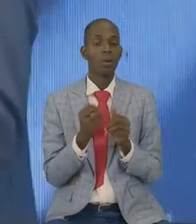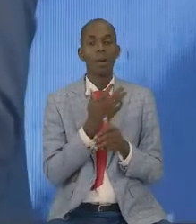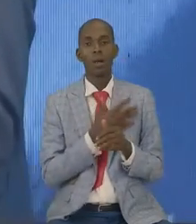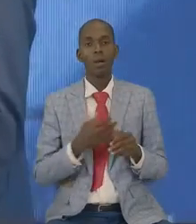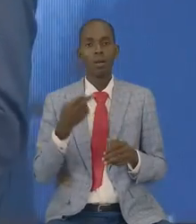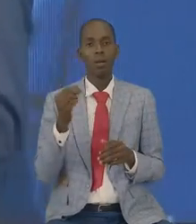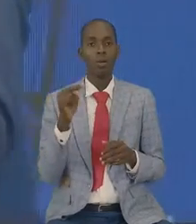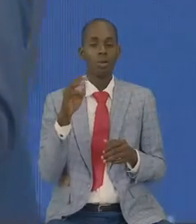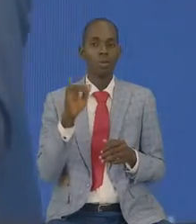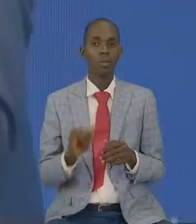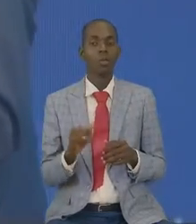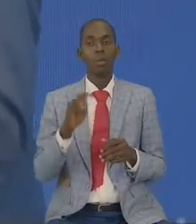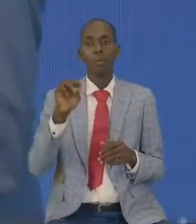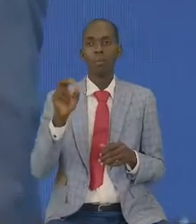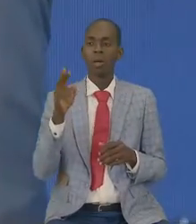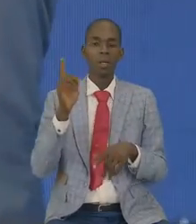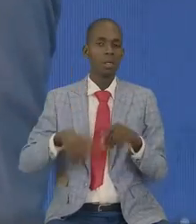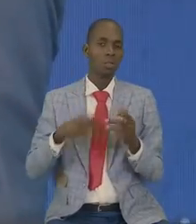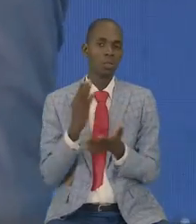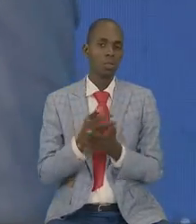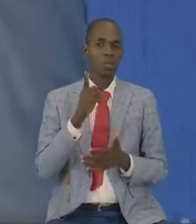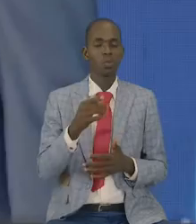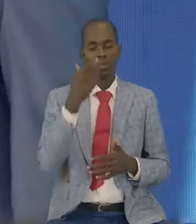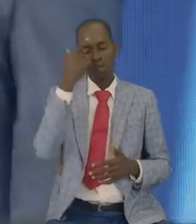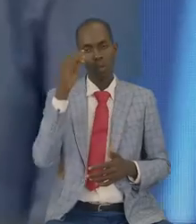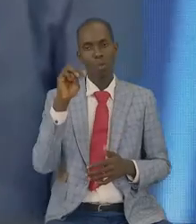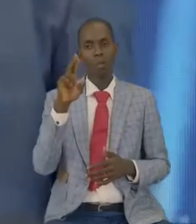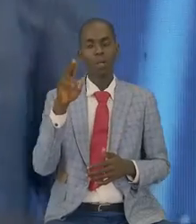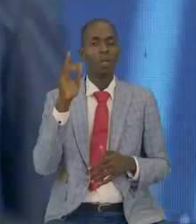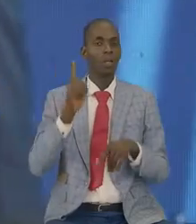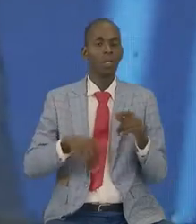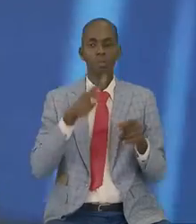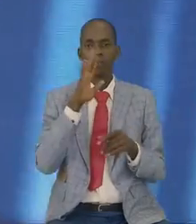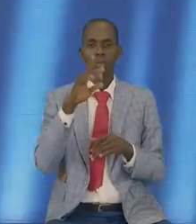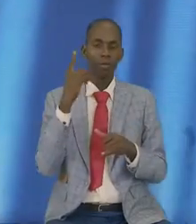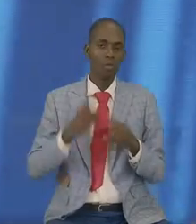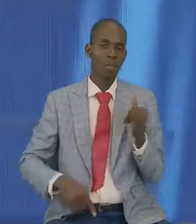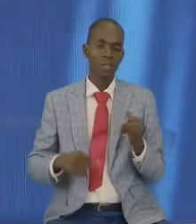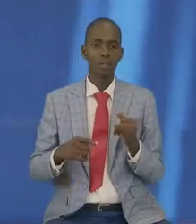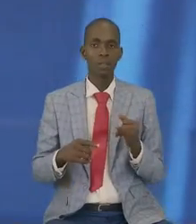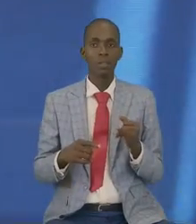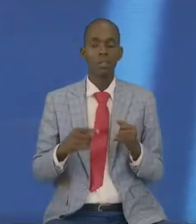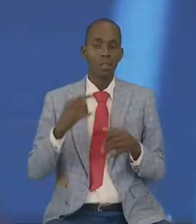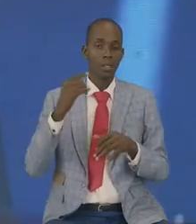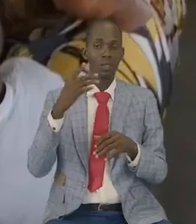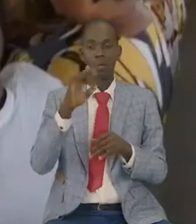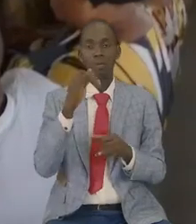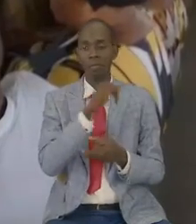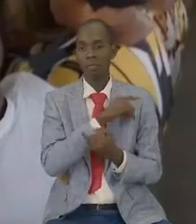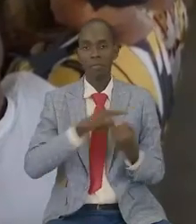temporary bus stop, and it's not going to be your final end. Mara will not be your final